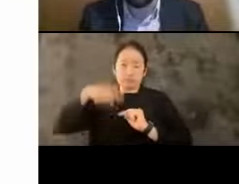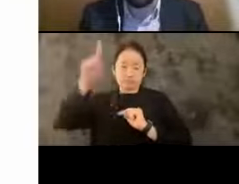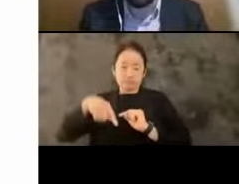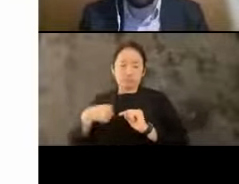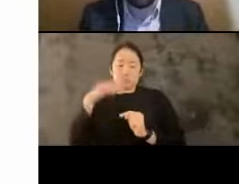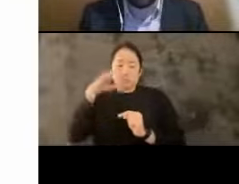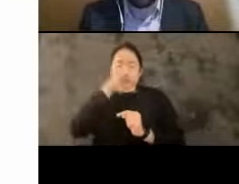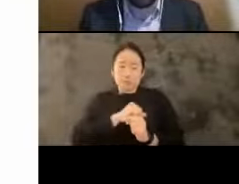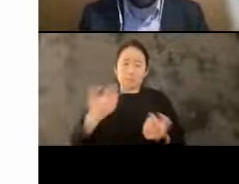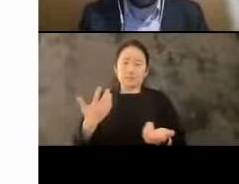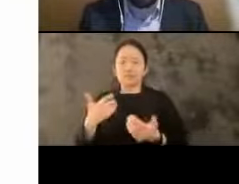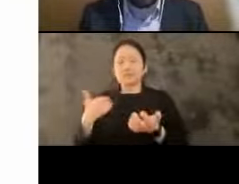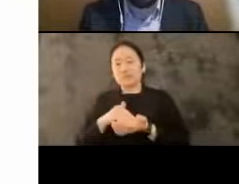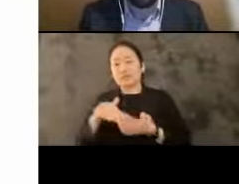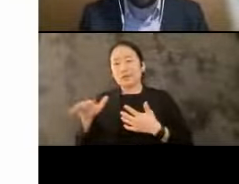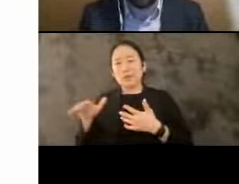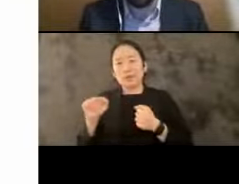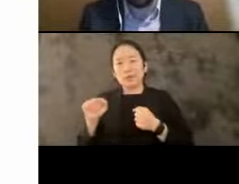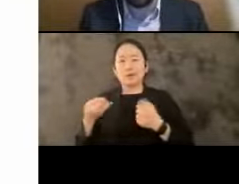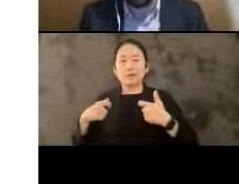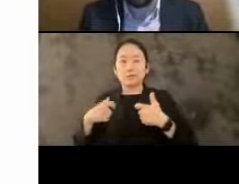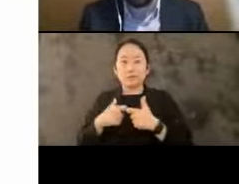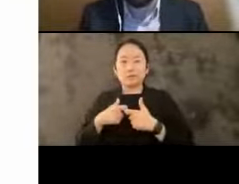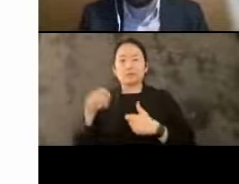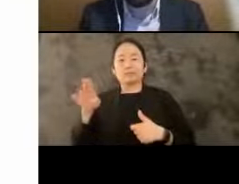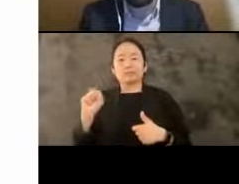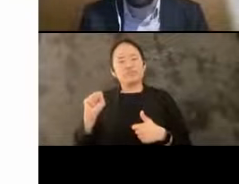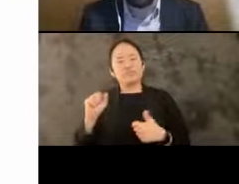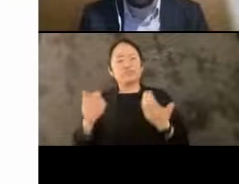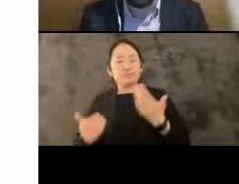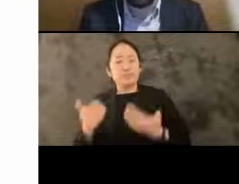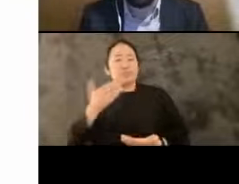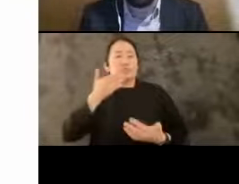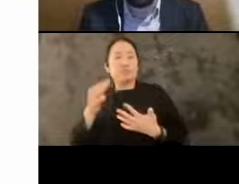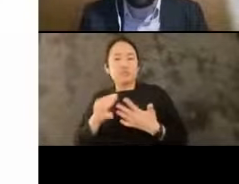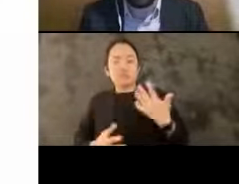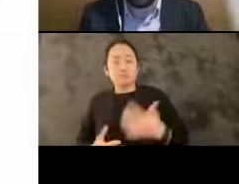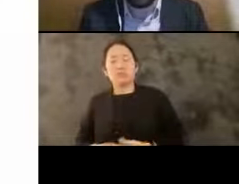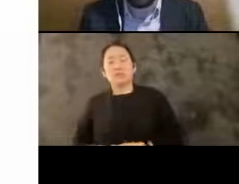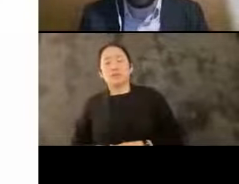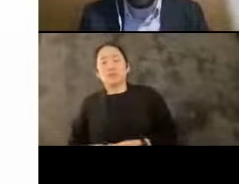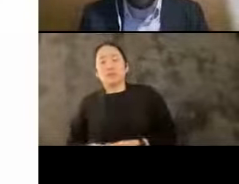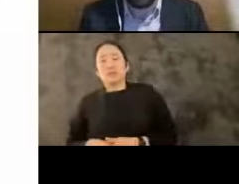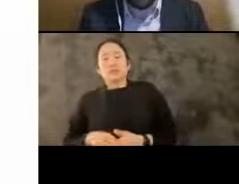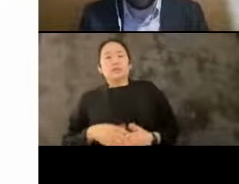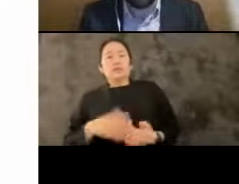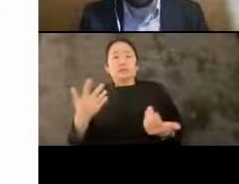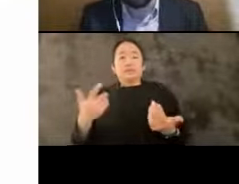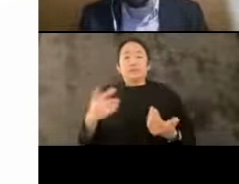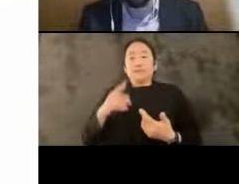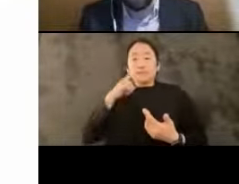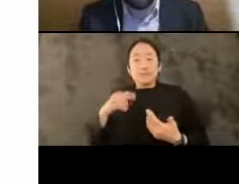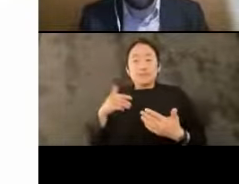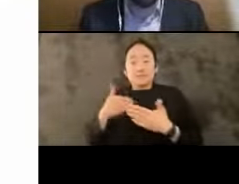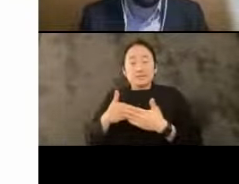rapid charging battery electric bus might be a good option. Certainly, particularly the near south side and even more so